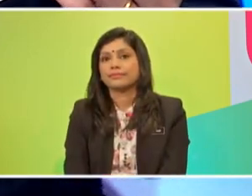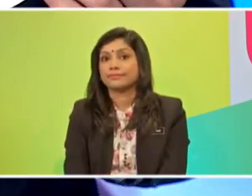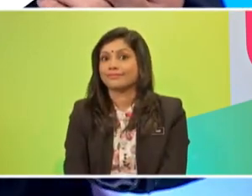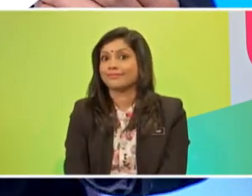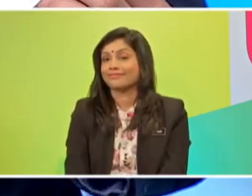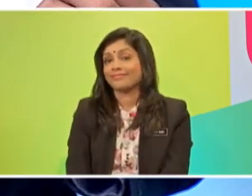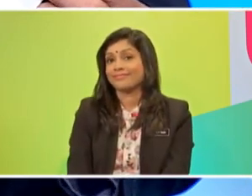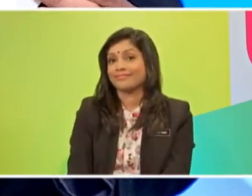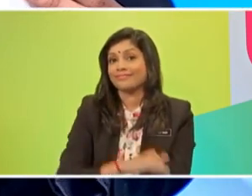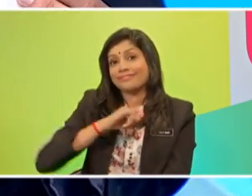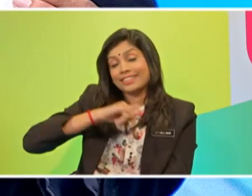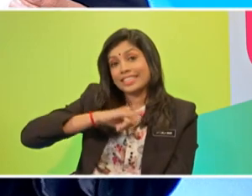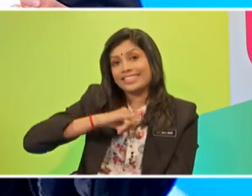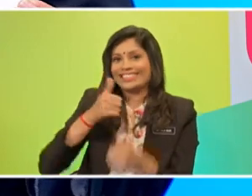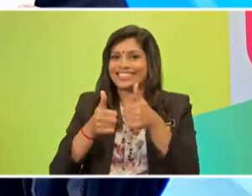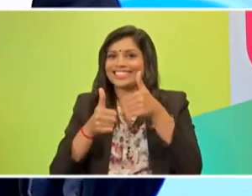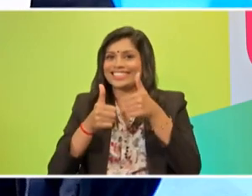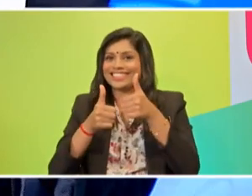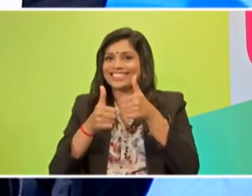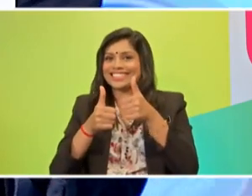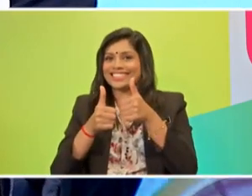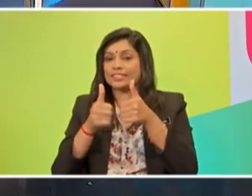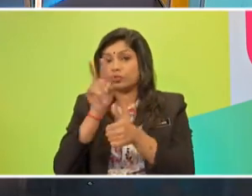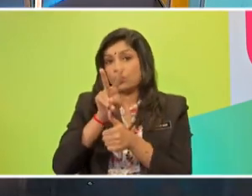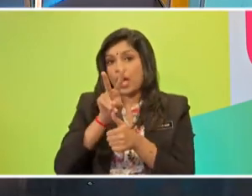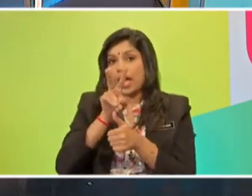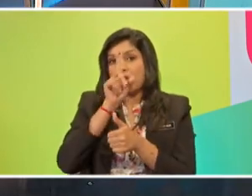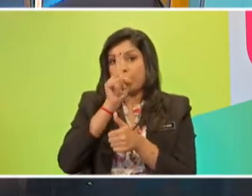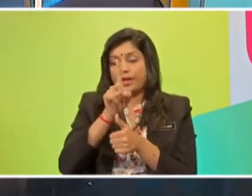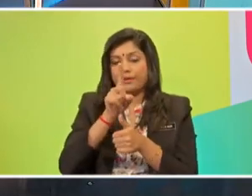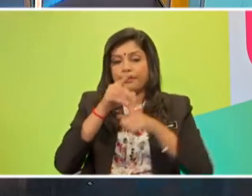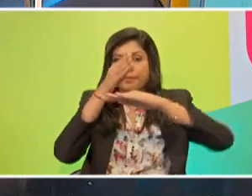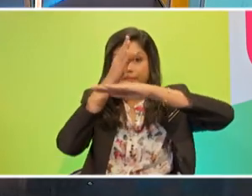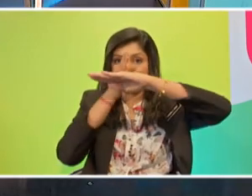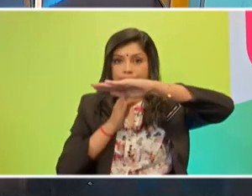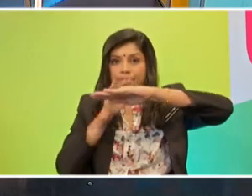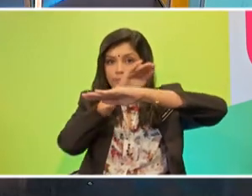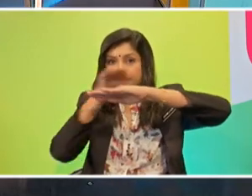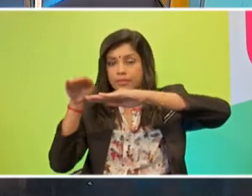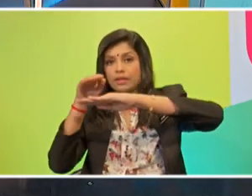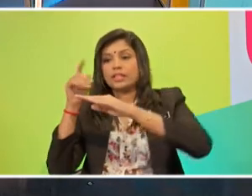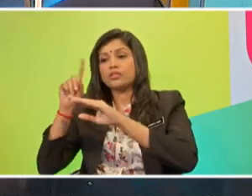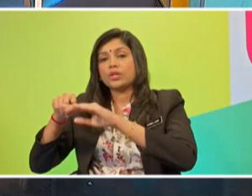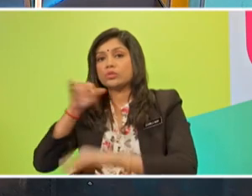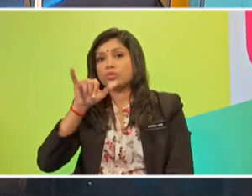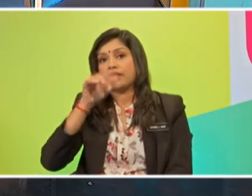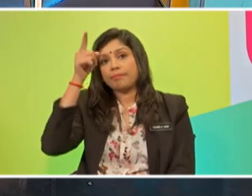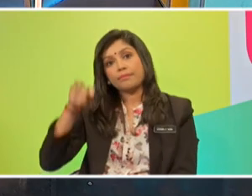Okay. Okay. We need two of these. Okay. Mm-hmm. We need two of these papers. Okay. Now